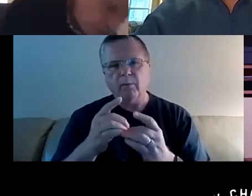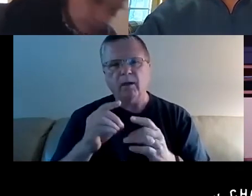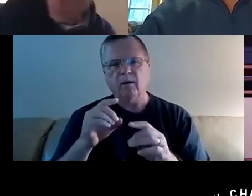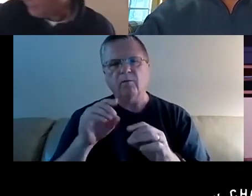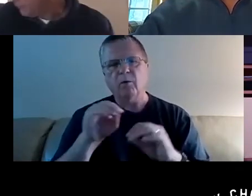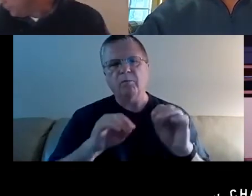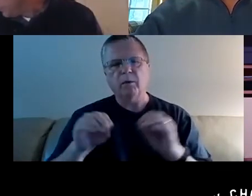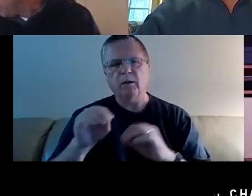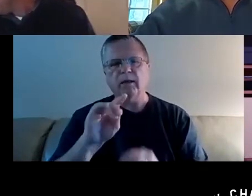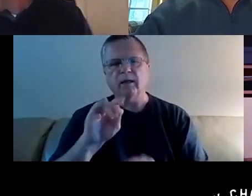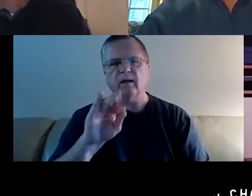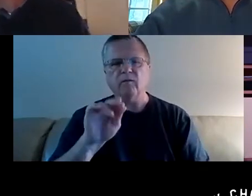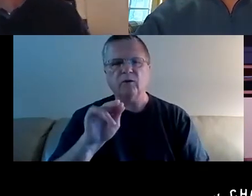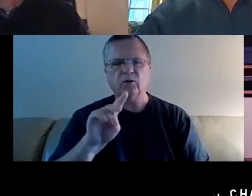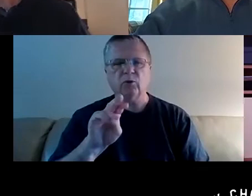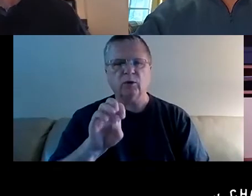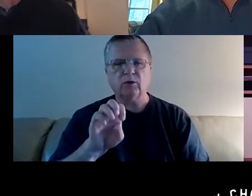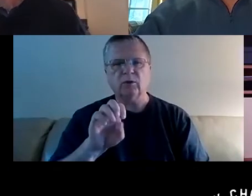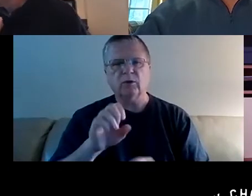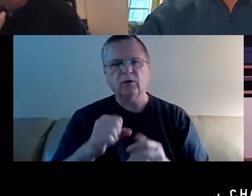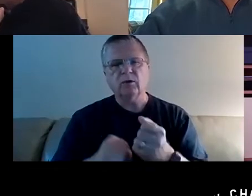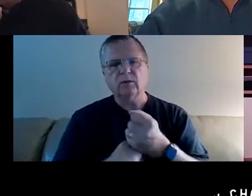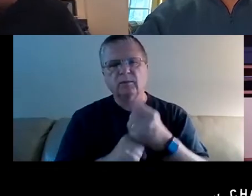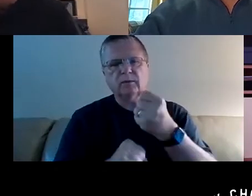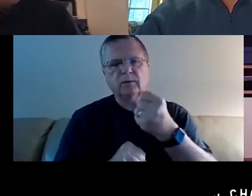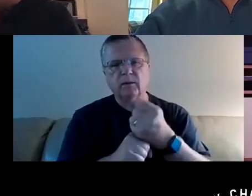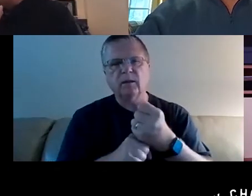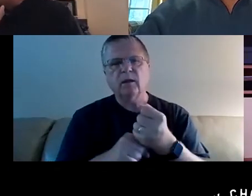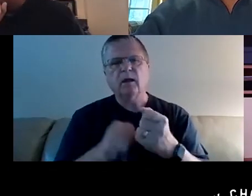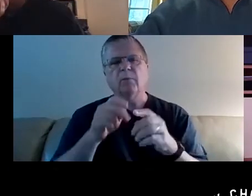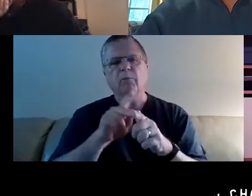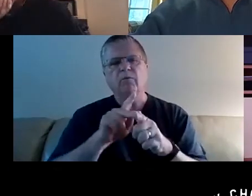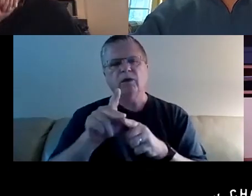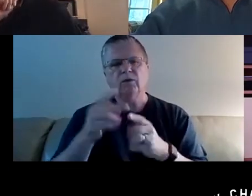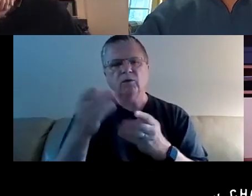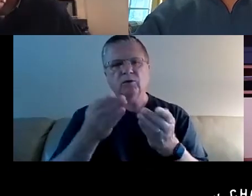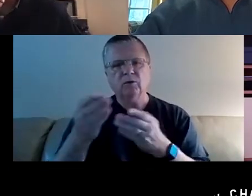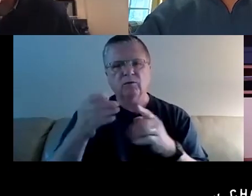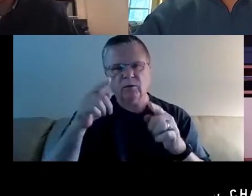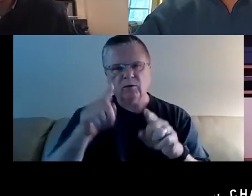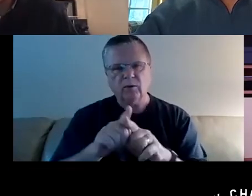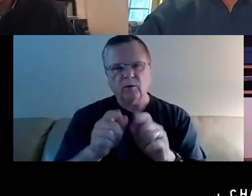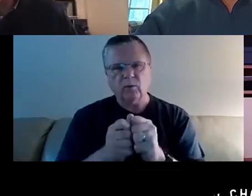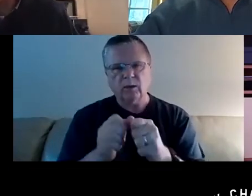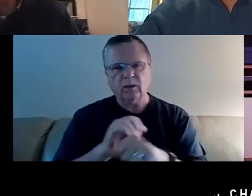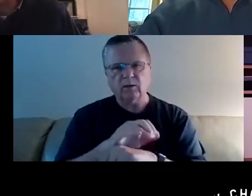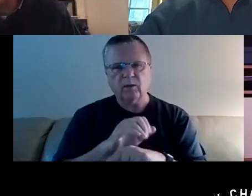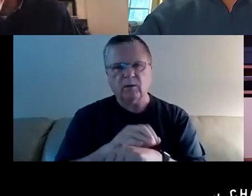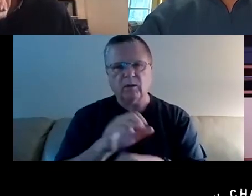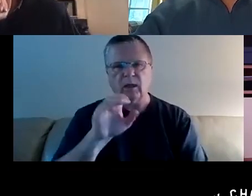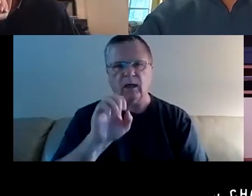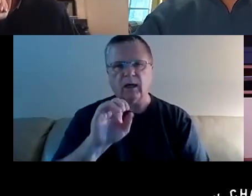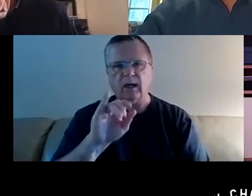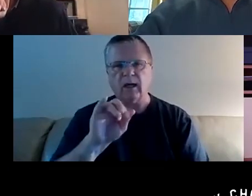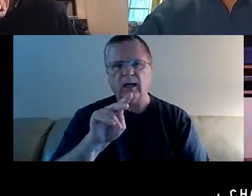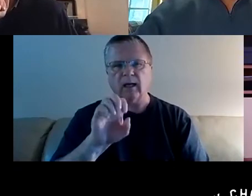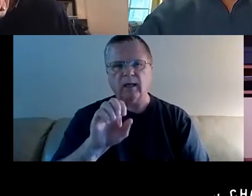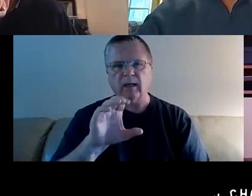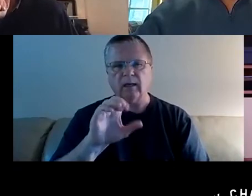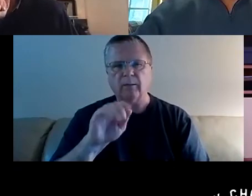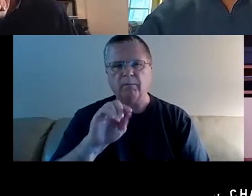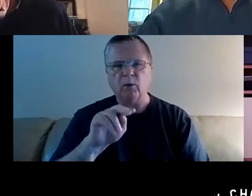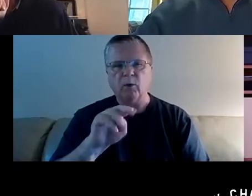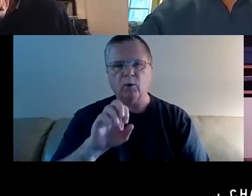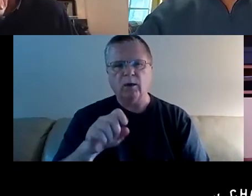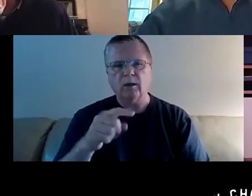to supplement a professional services agreement with a consultant, Eileen Papali, as a sole source to